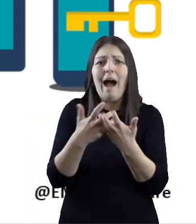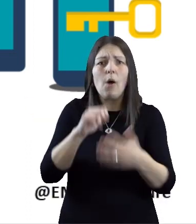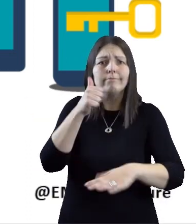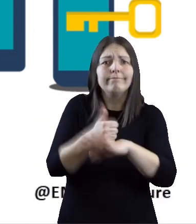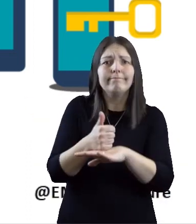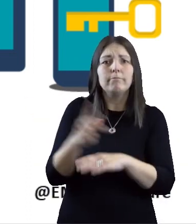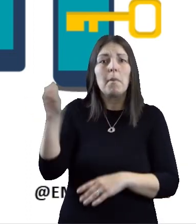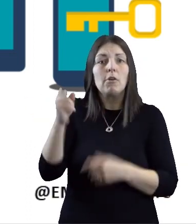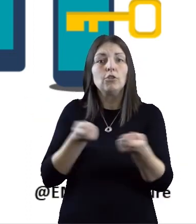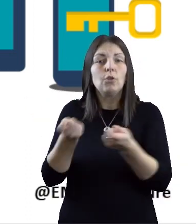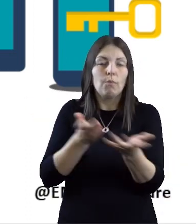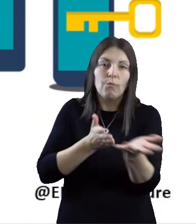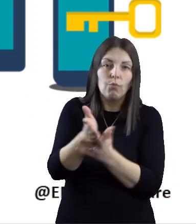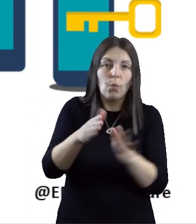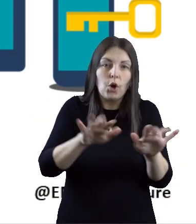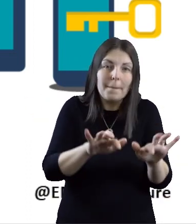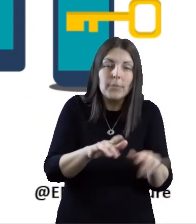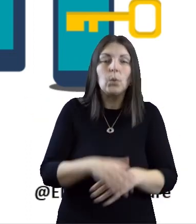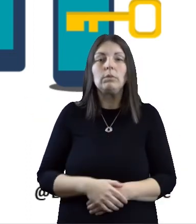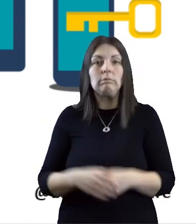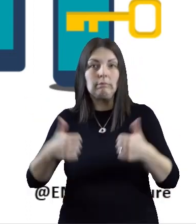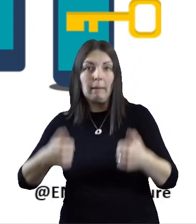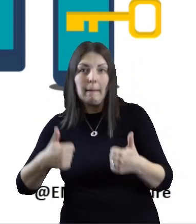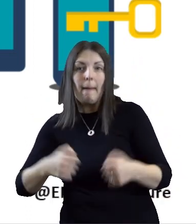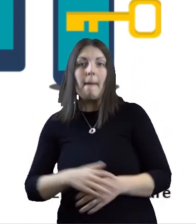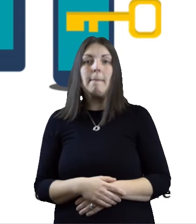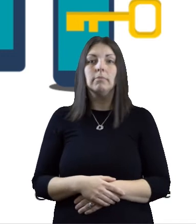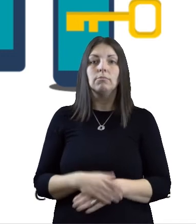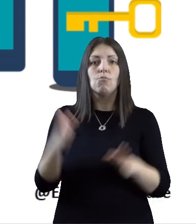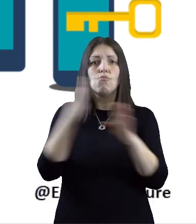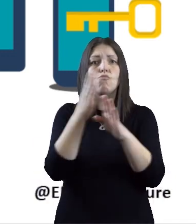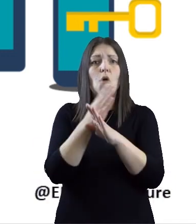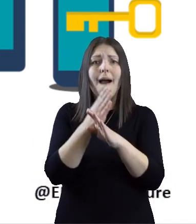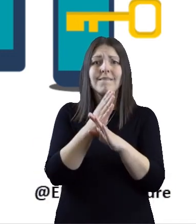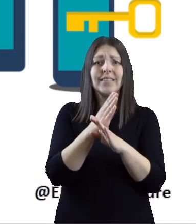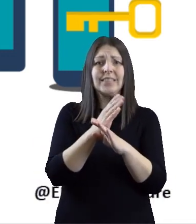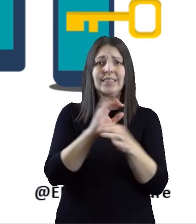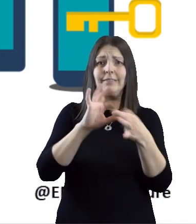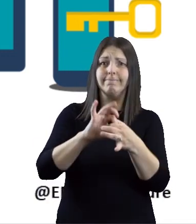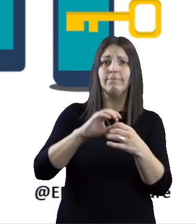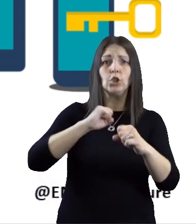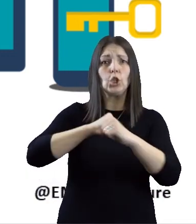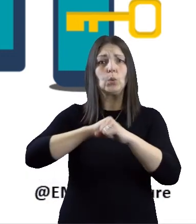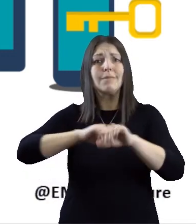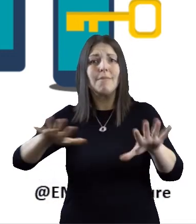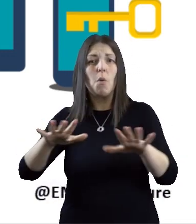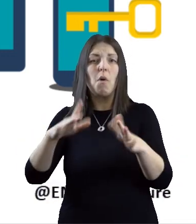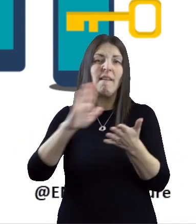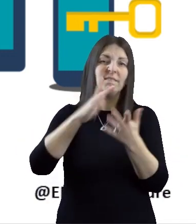computers, games consoles, privacy features on social networking sites, and safety options on search engines.